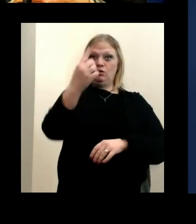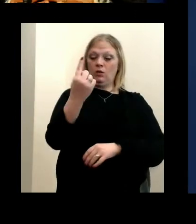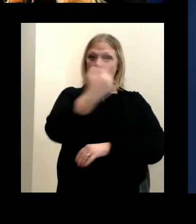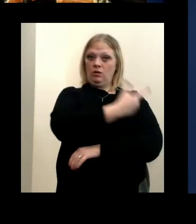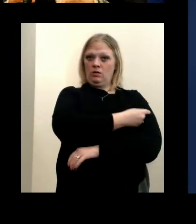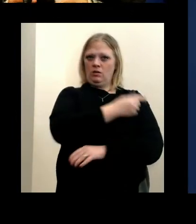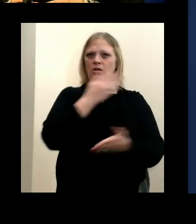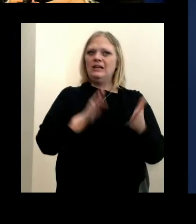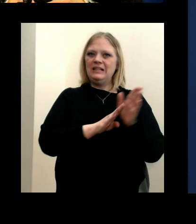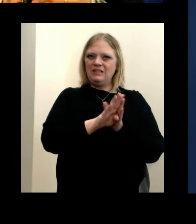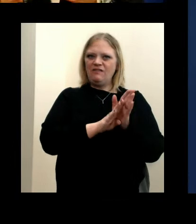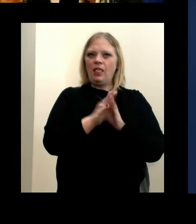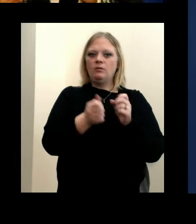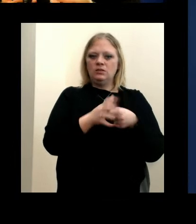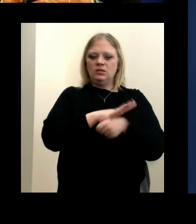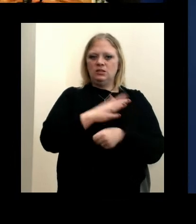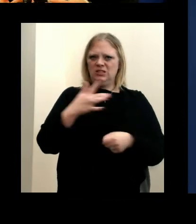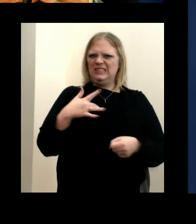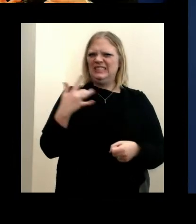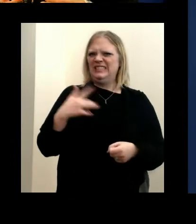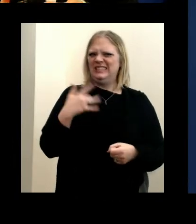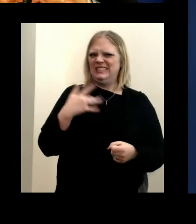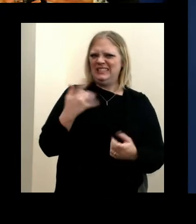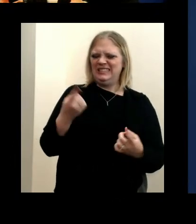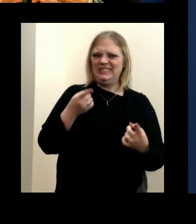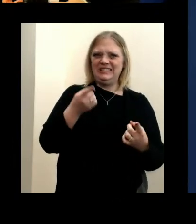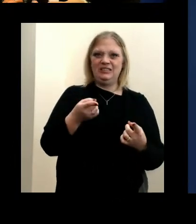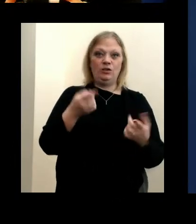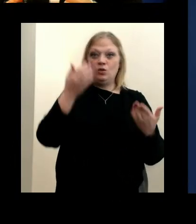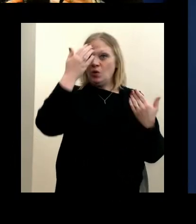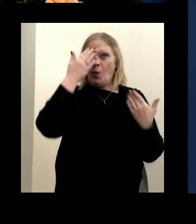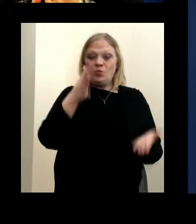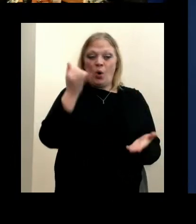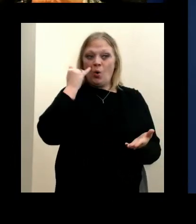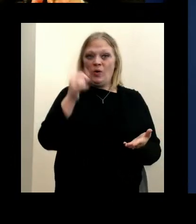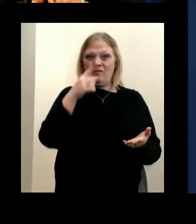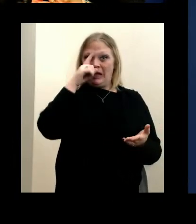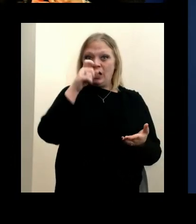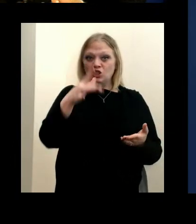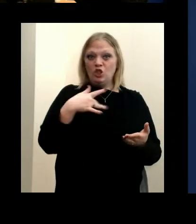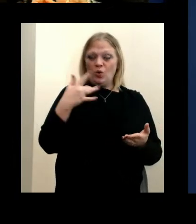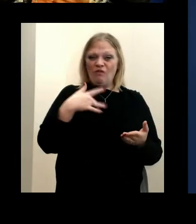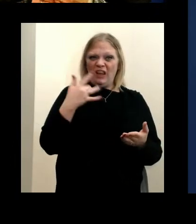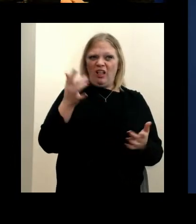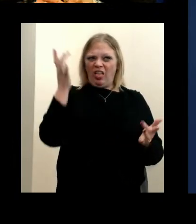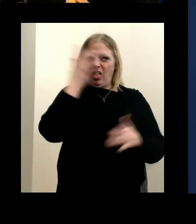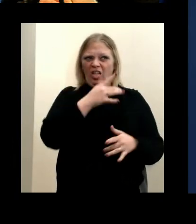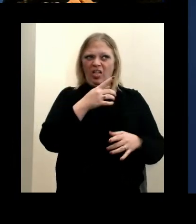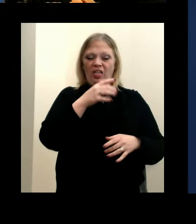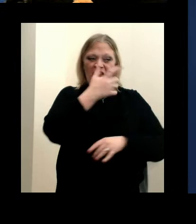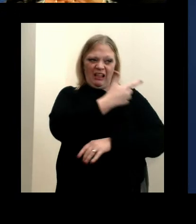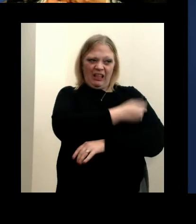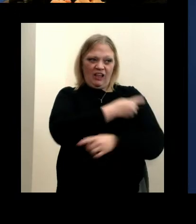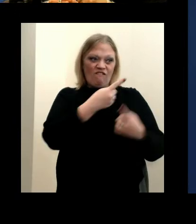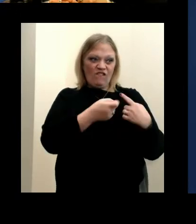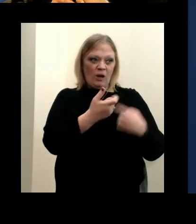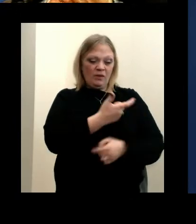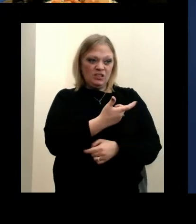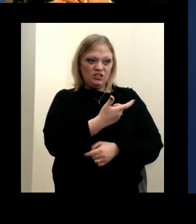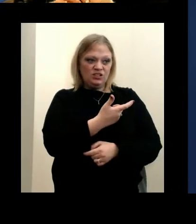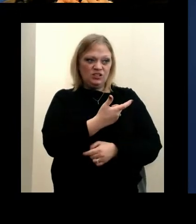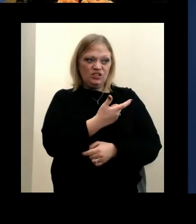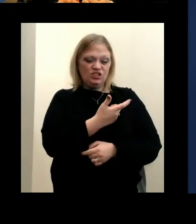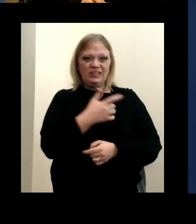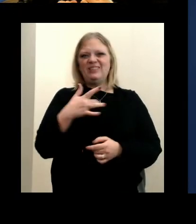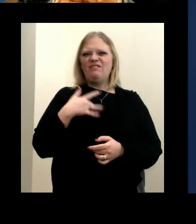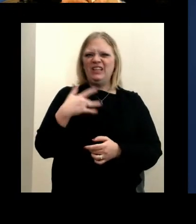develop COVID-19 symptoms, and you do not know if those symptoms are from the vaccine or from a new infection. And the only way